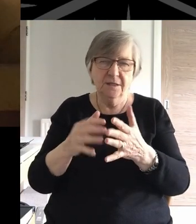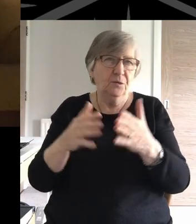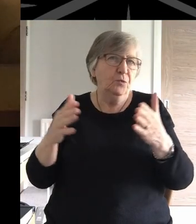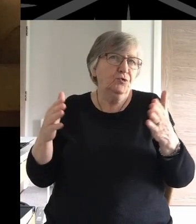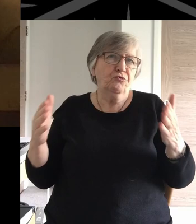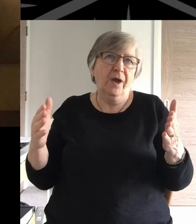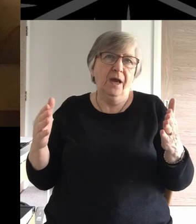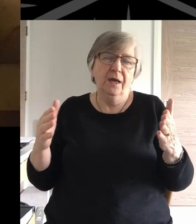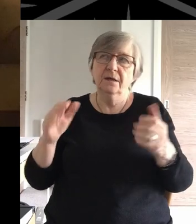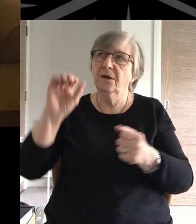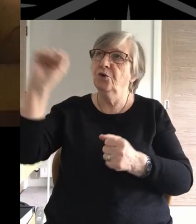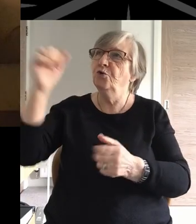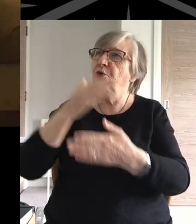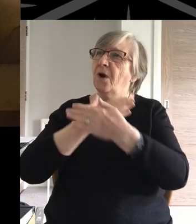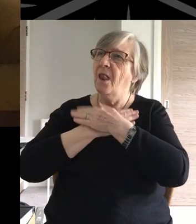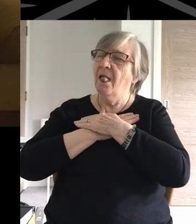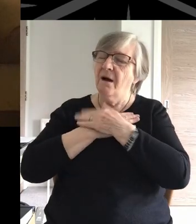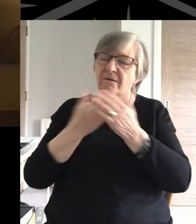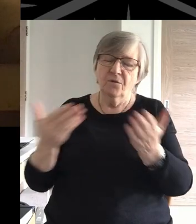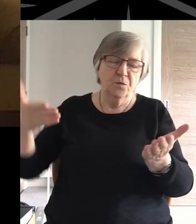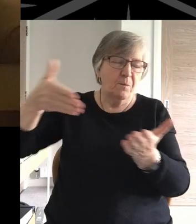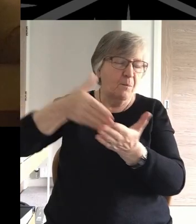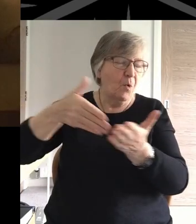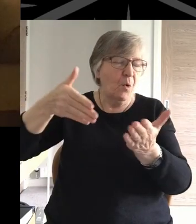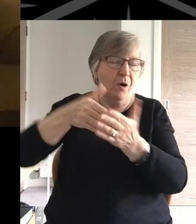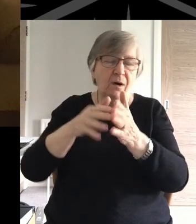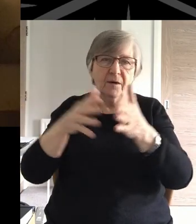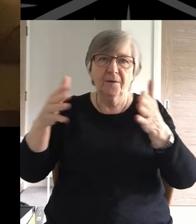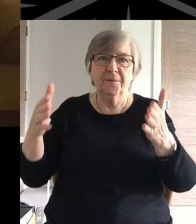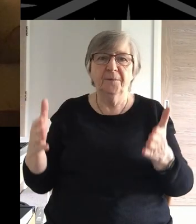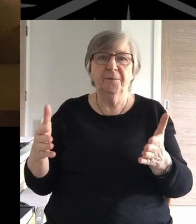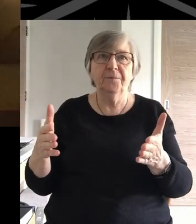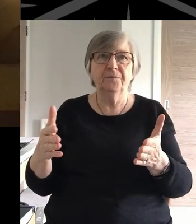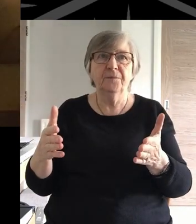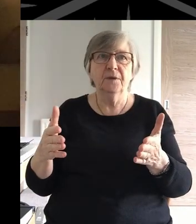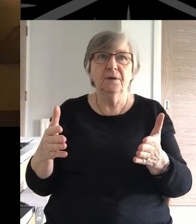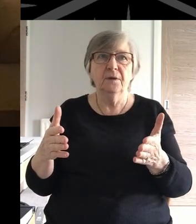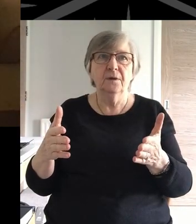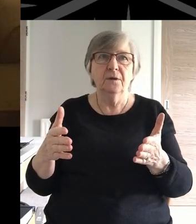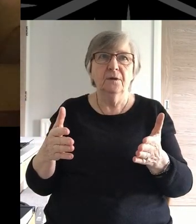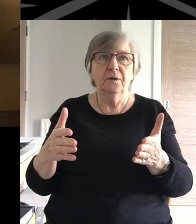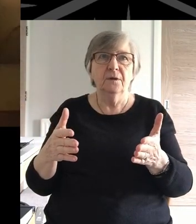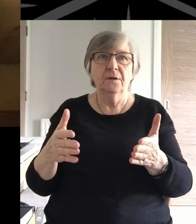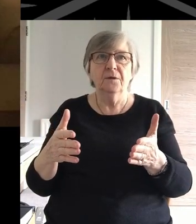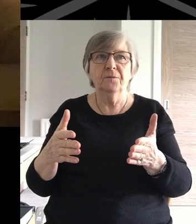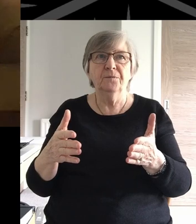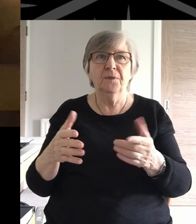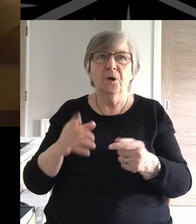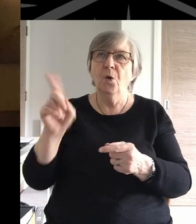The sin was greater, love was greater. What could